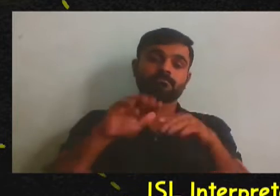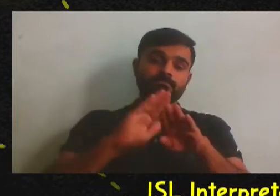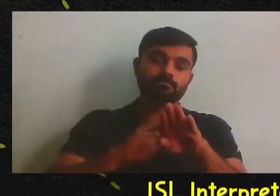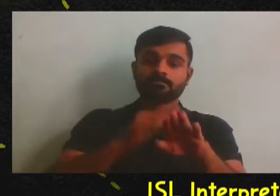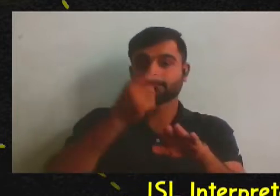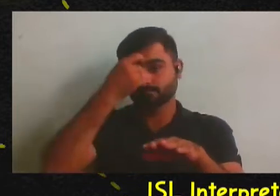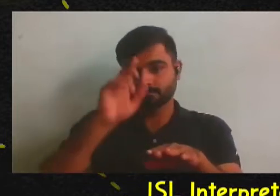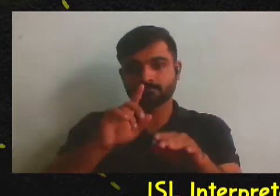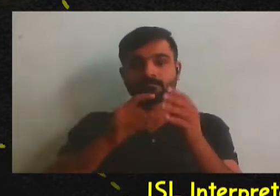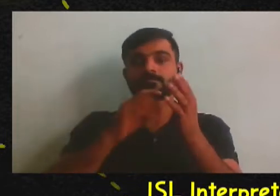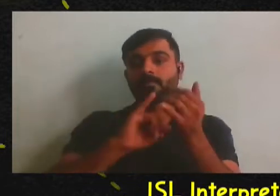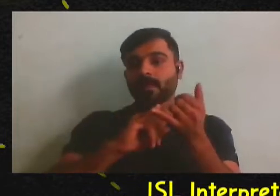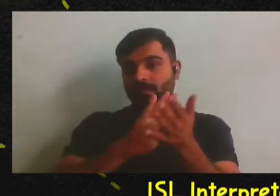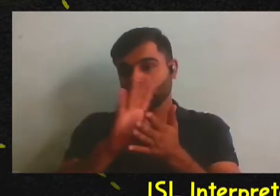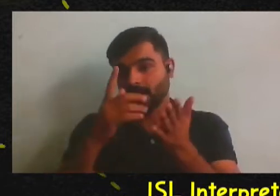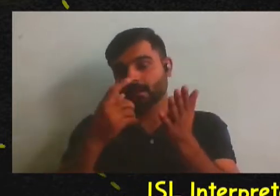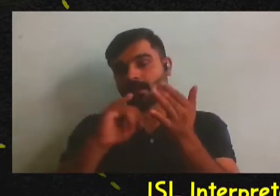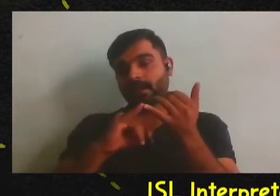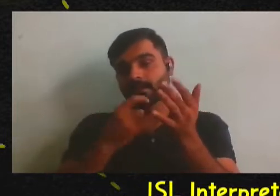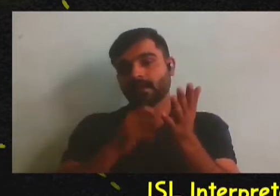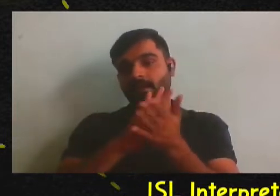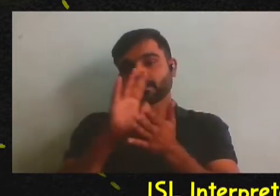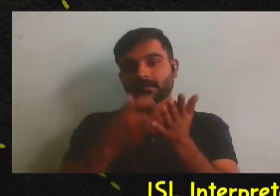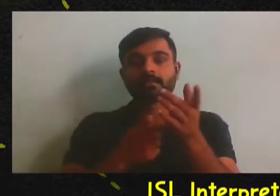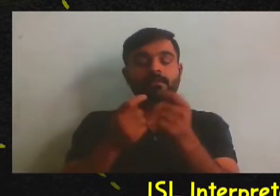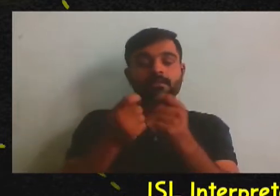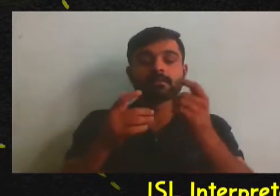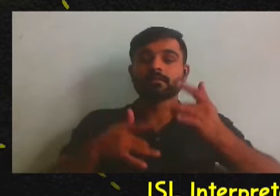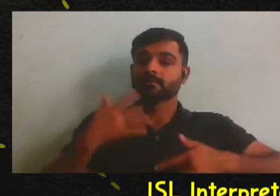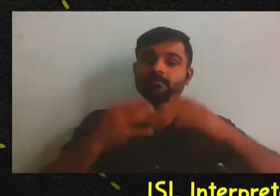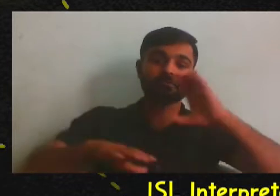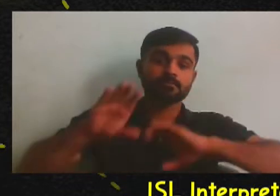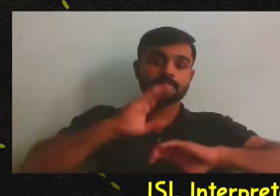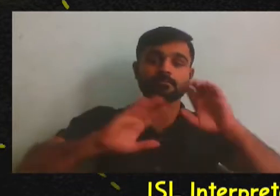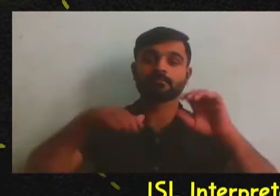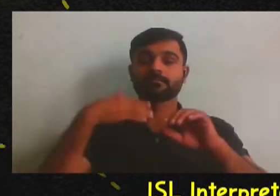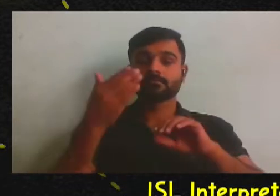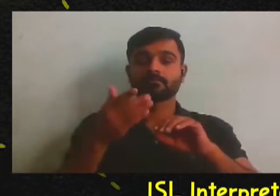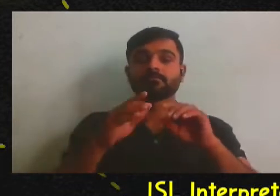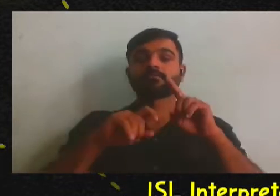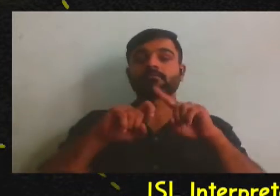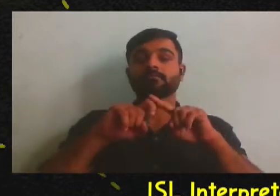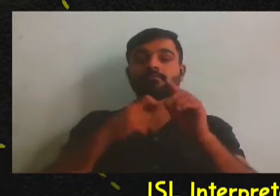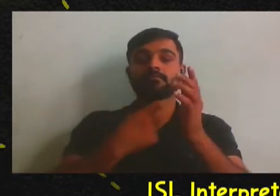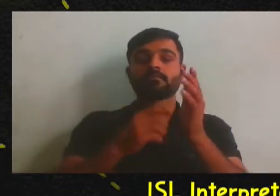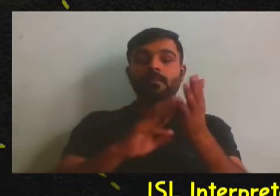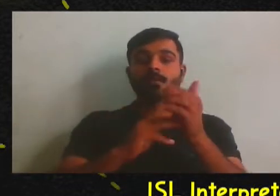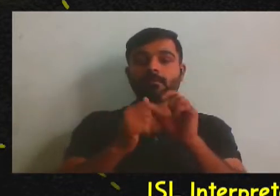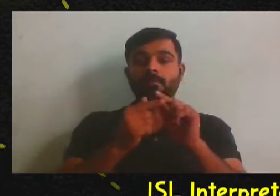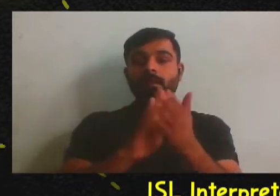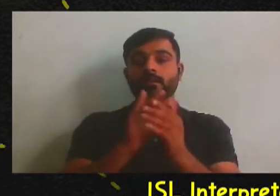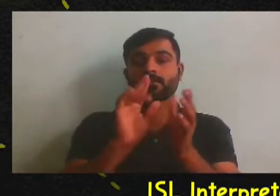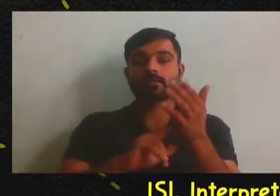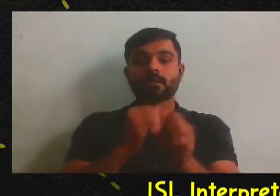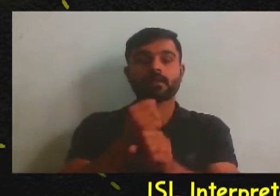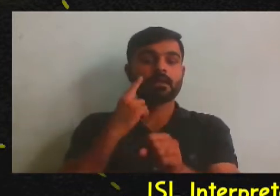of SRHR, nutrition, and mental health. Moderating this exciting conversation is Dr. Mathangi Krishnamurthy, who is Associate Professor of Anthropology at